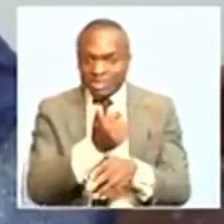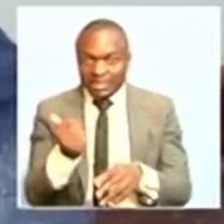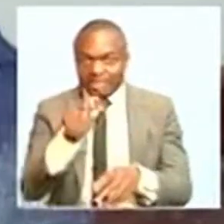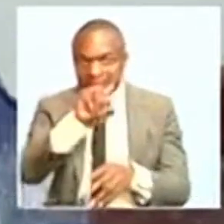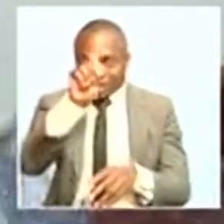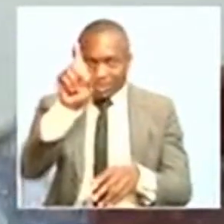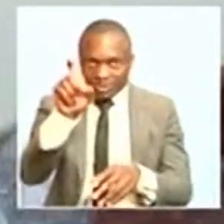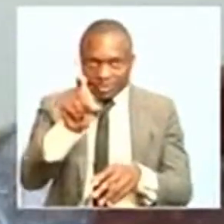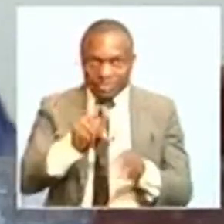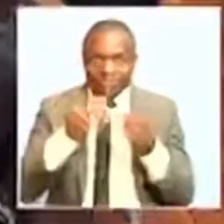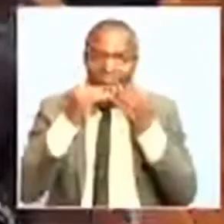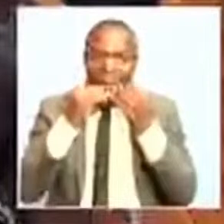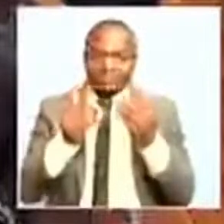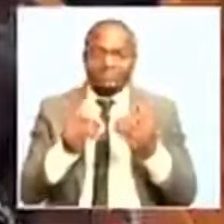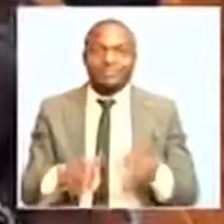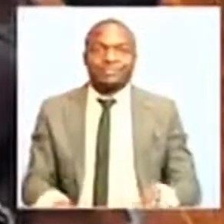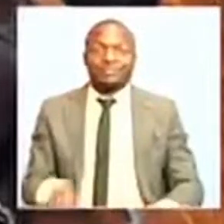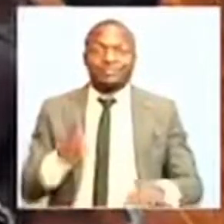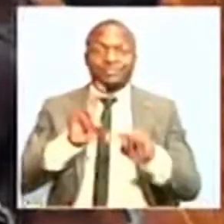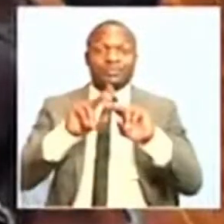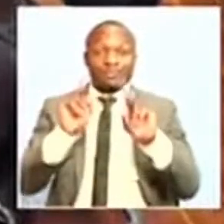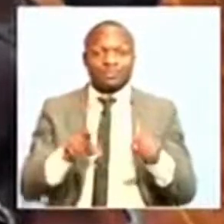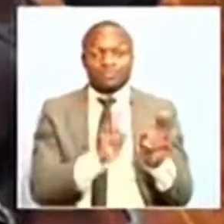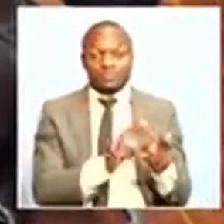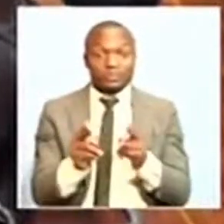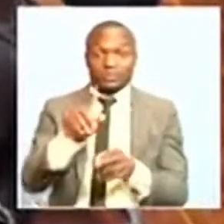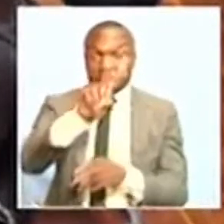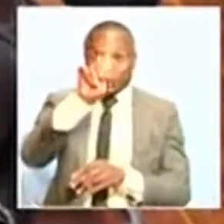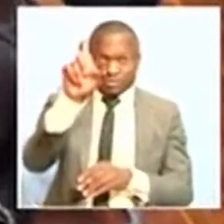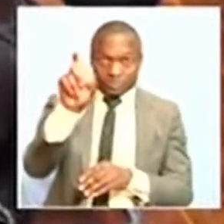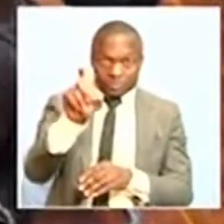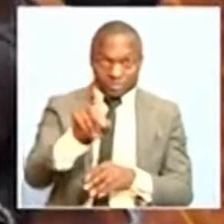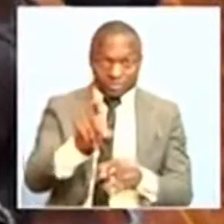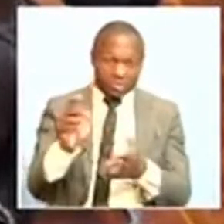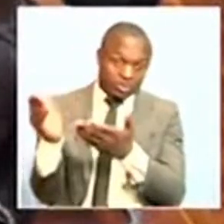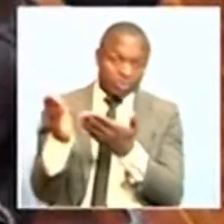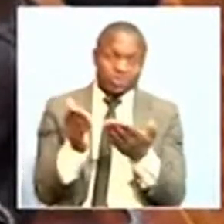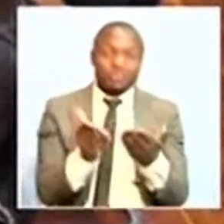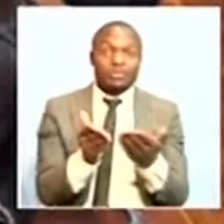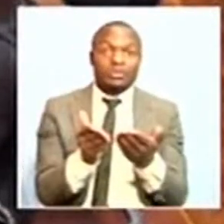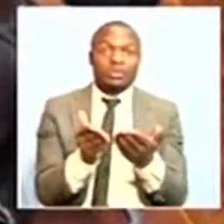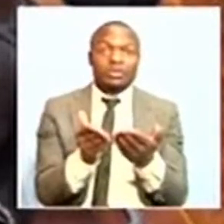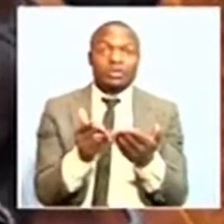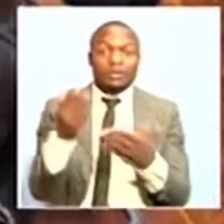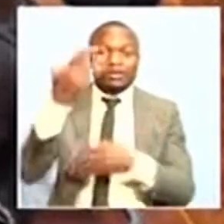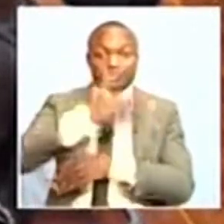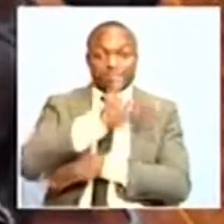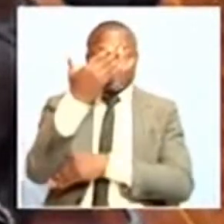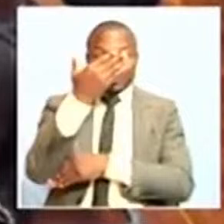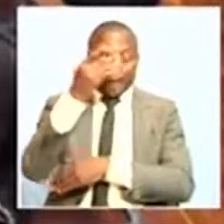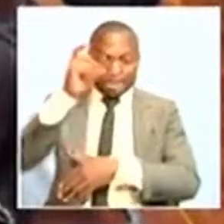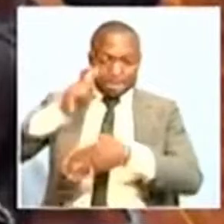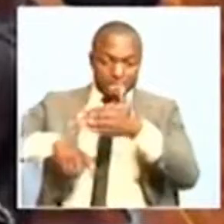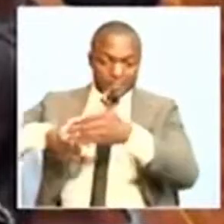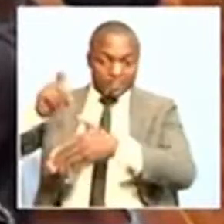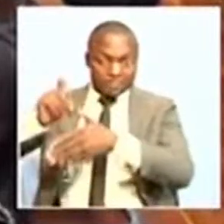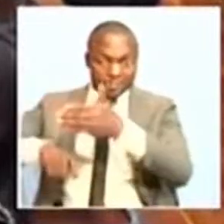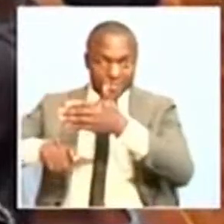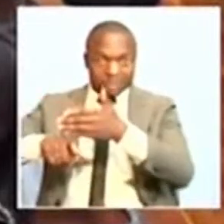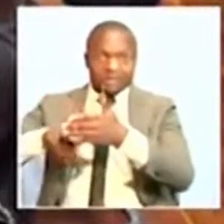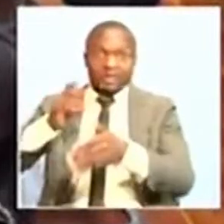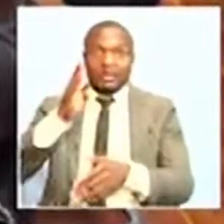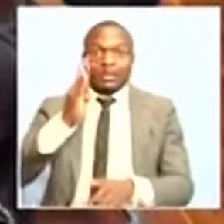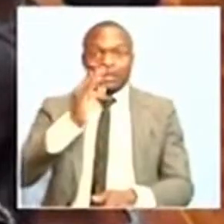you. Chair, I'll respond to the questions that were raised on the customs and excise